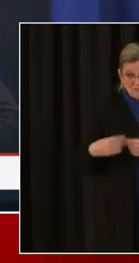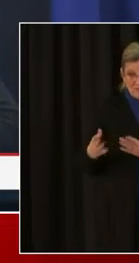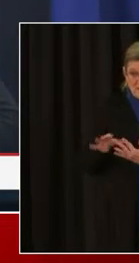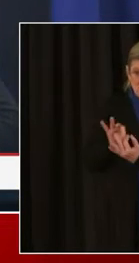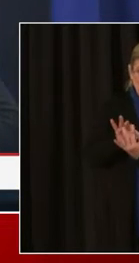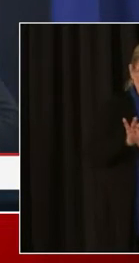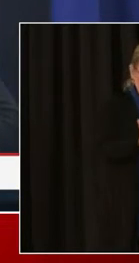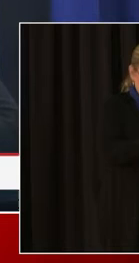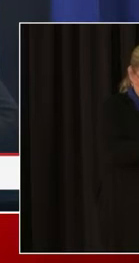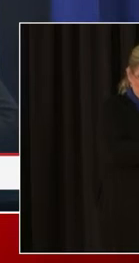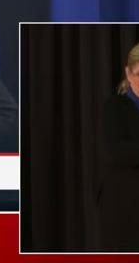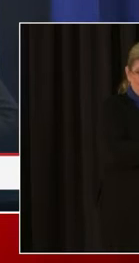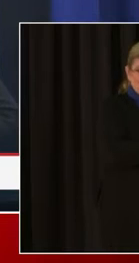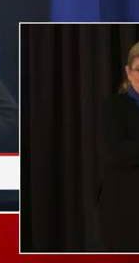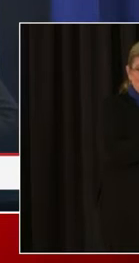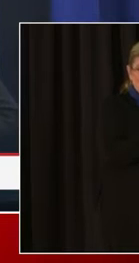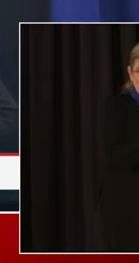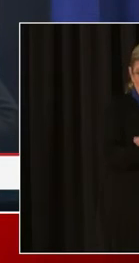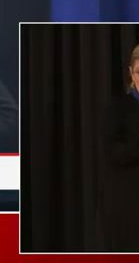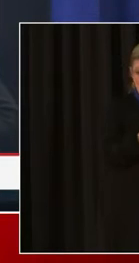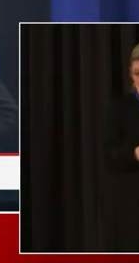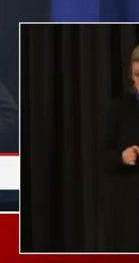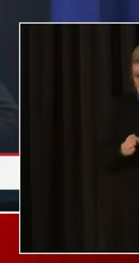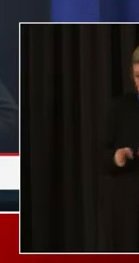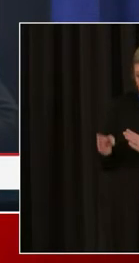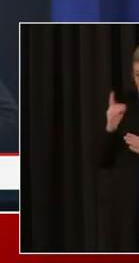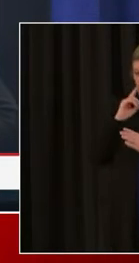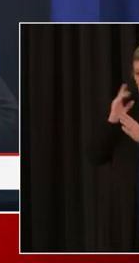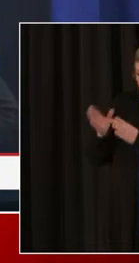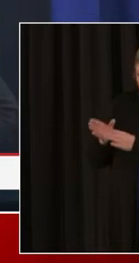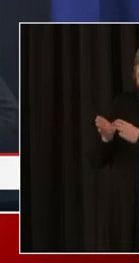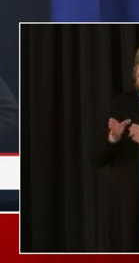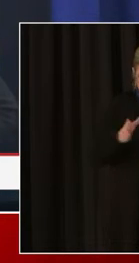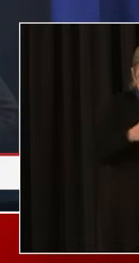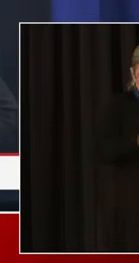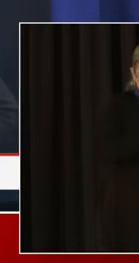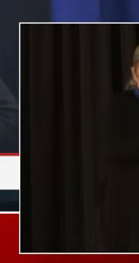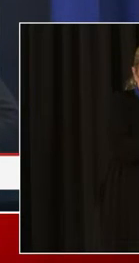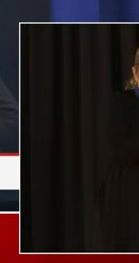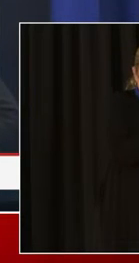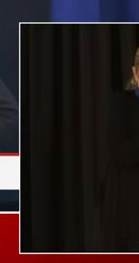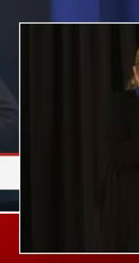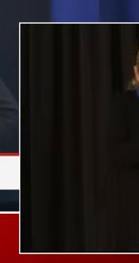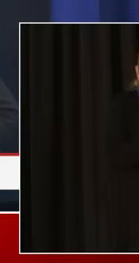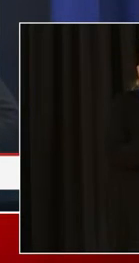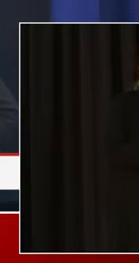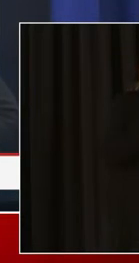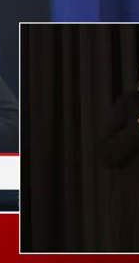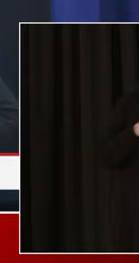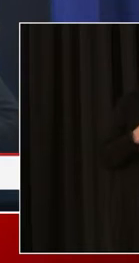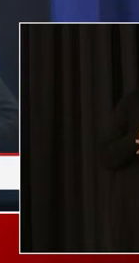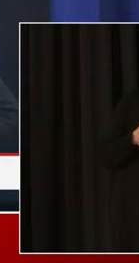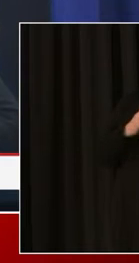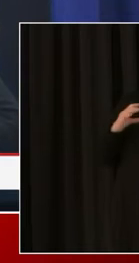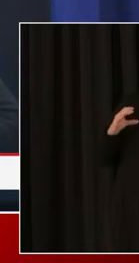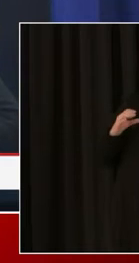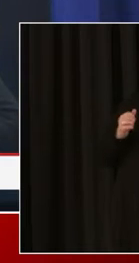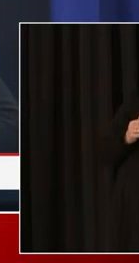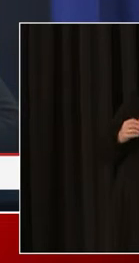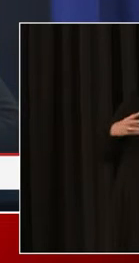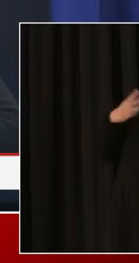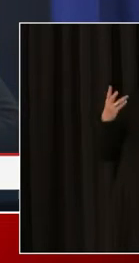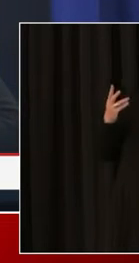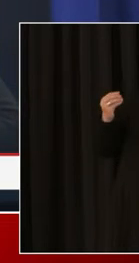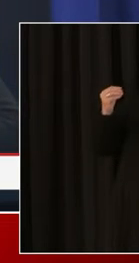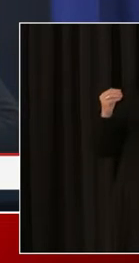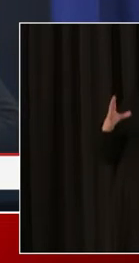and feedback into the plans for their individual schools. We also have been in regular communication with the Washington Teacher Union,